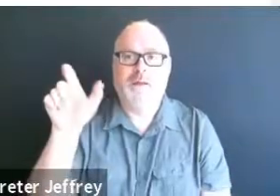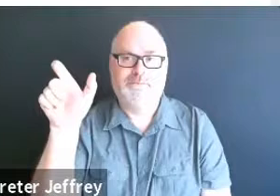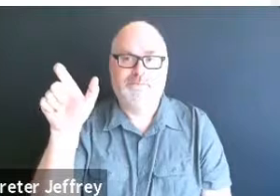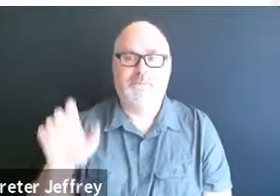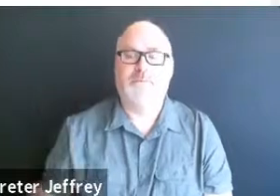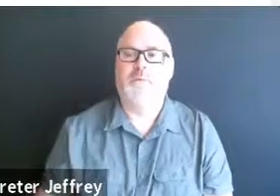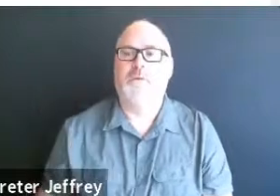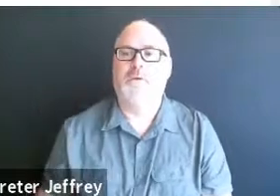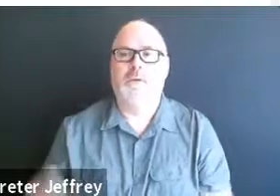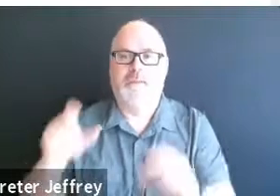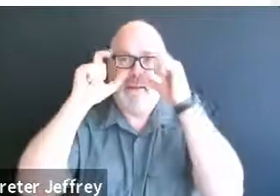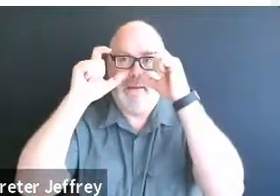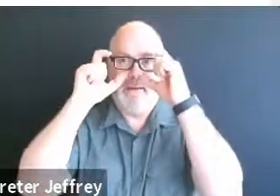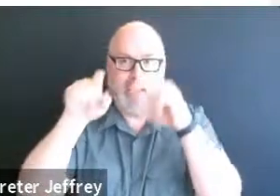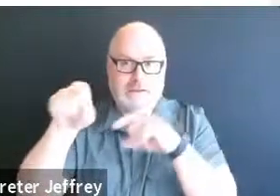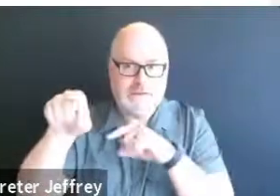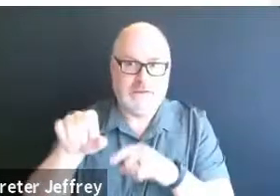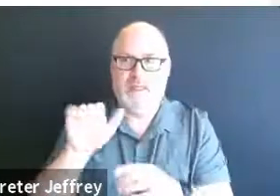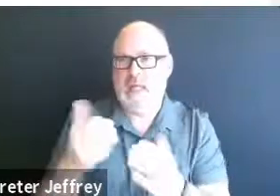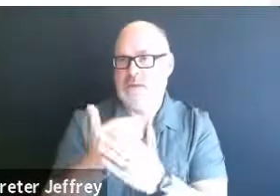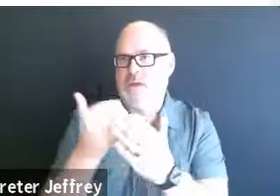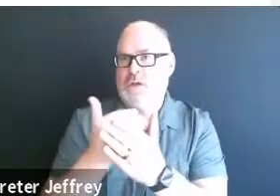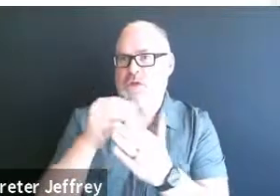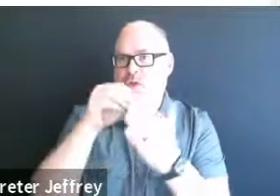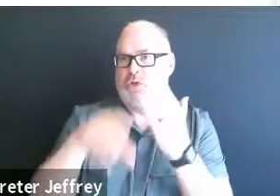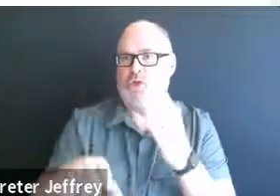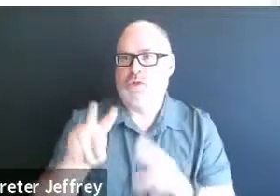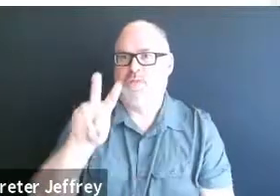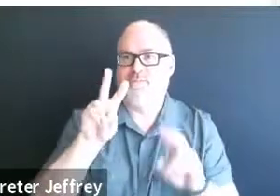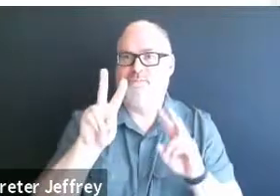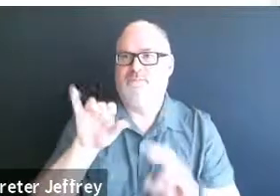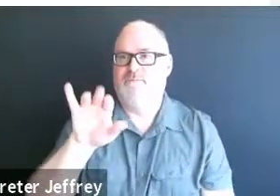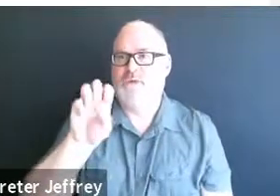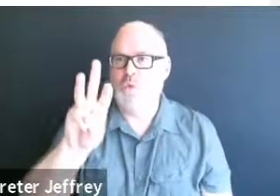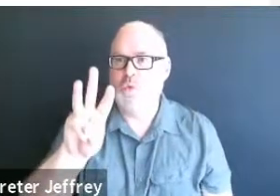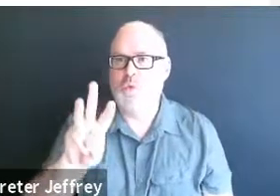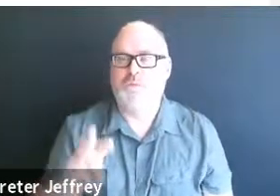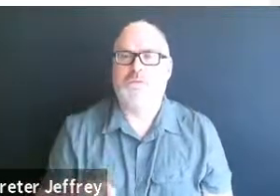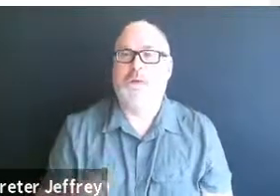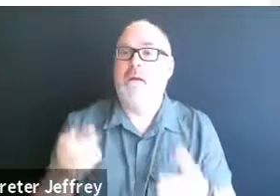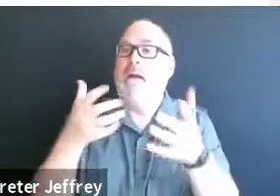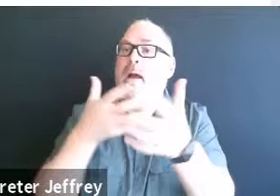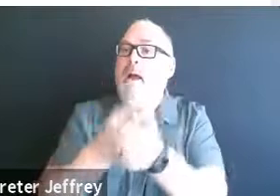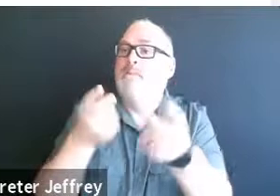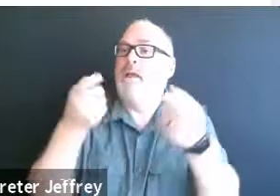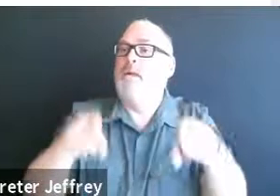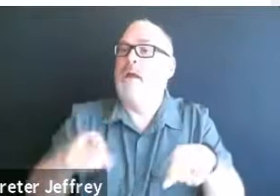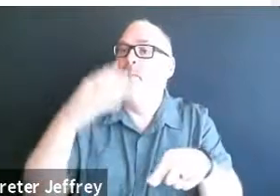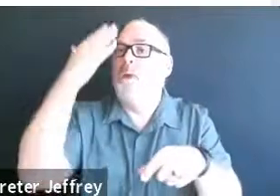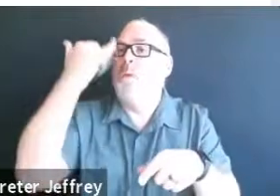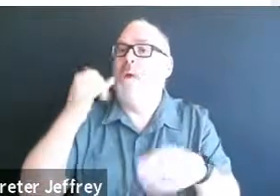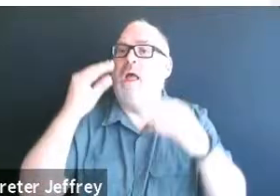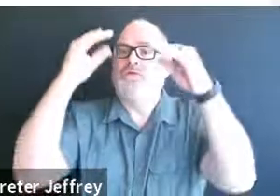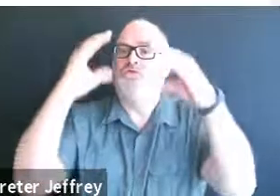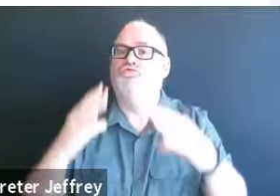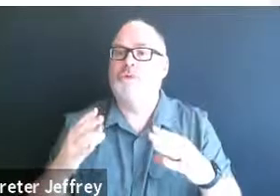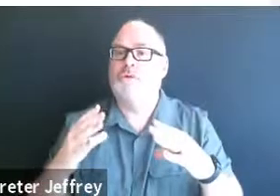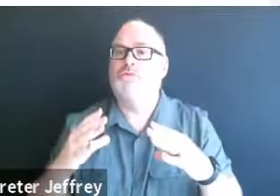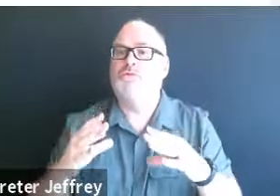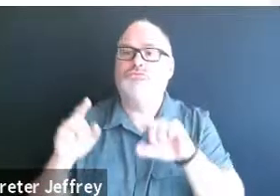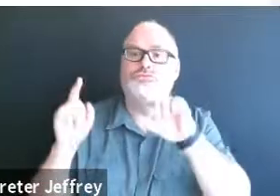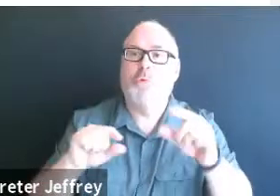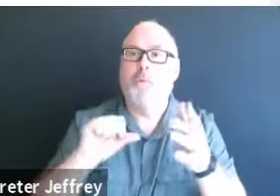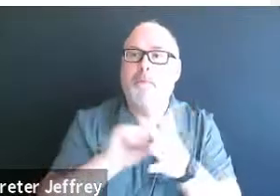with the eyeglasses. That is the new Student View. This update was done so that instructors could go to a page where students